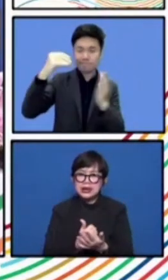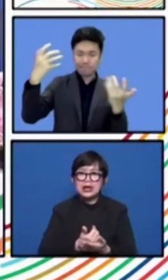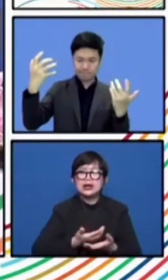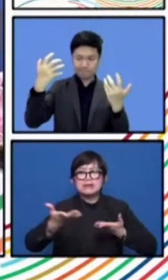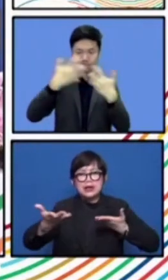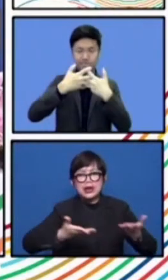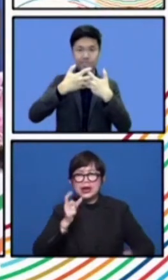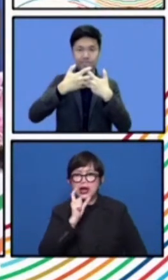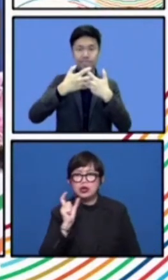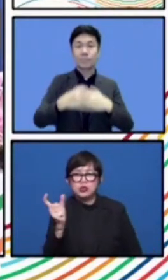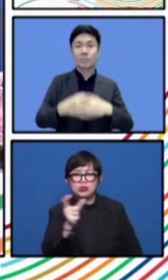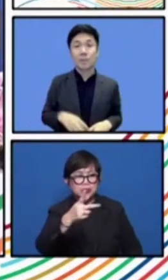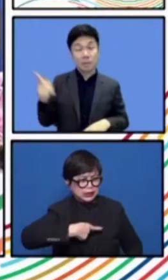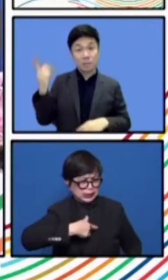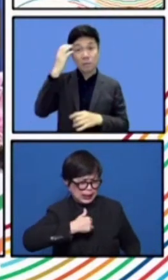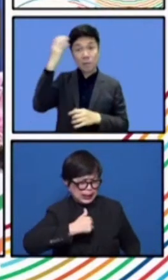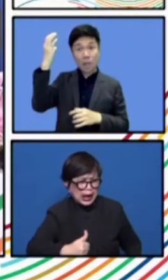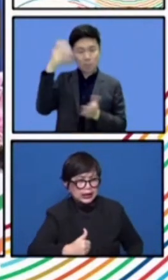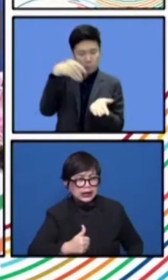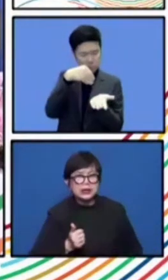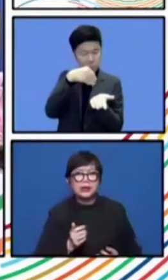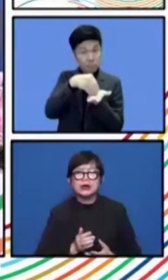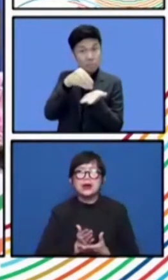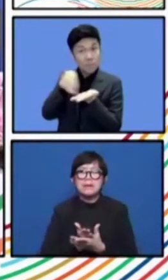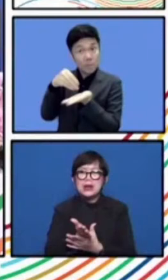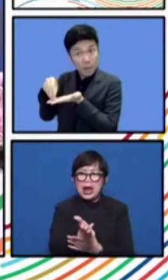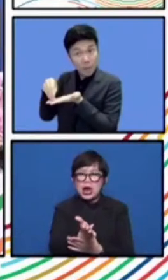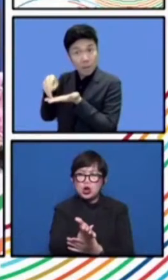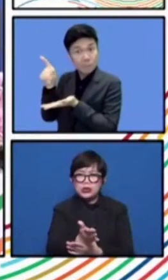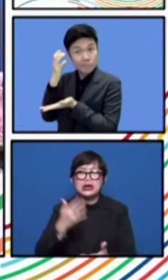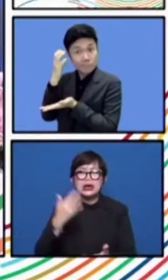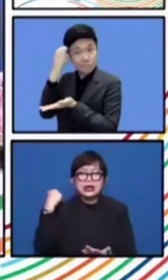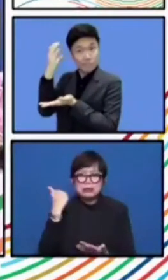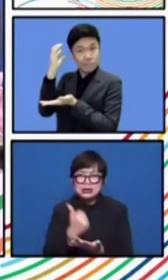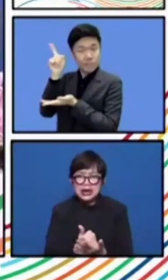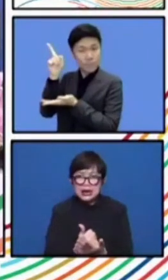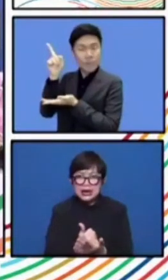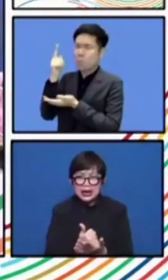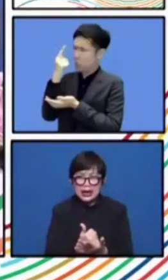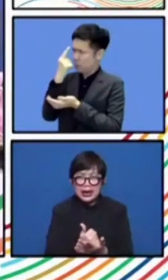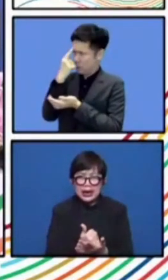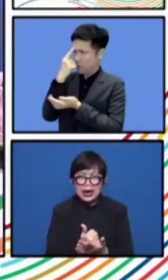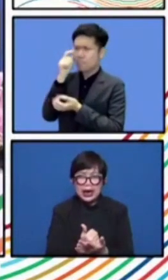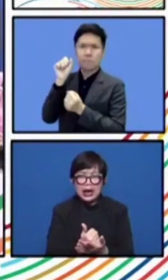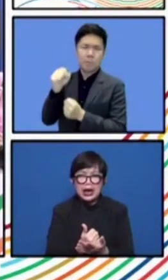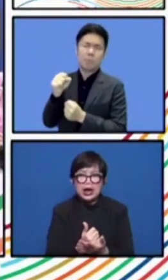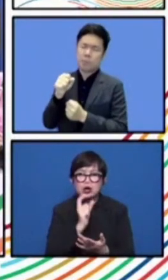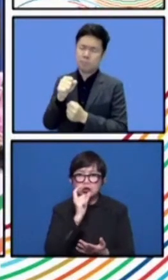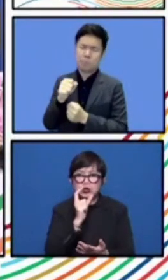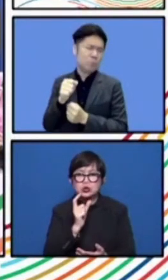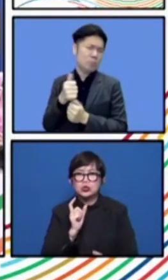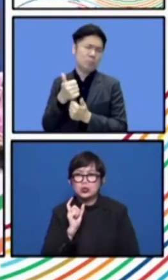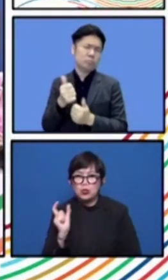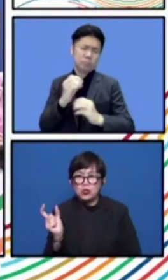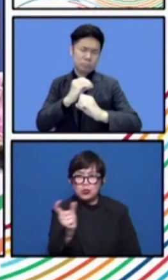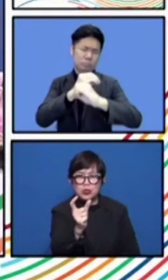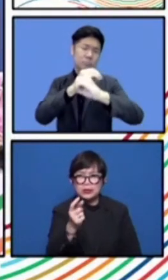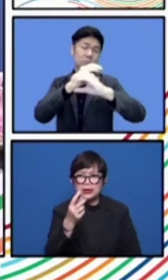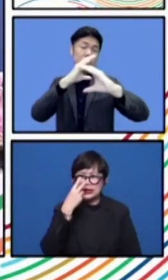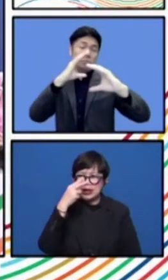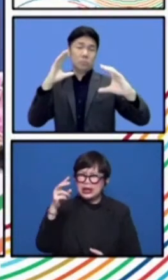procurement policy we will be able to see the light at the end of the tunnel through public